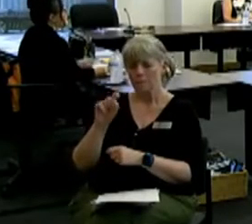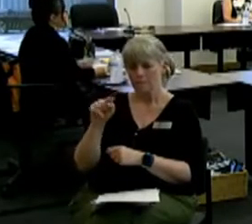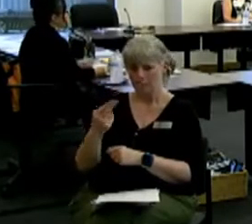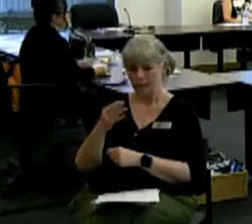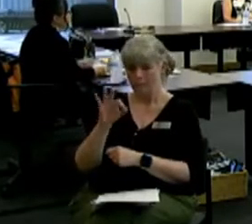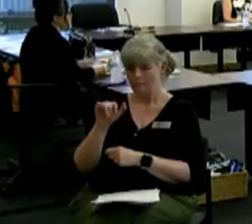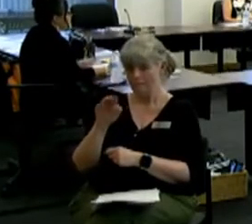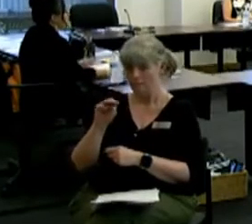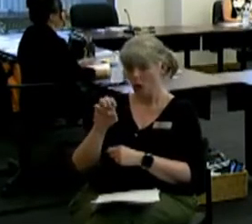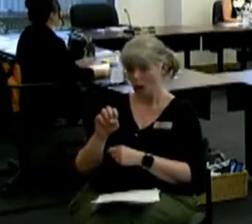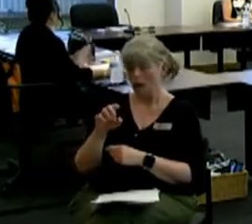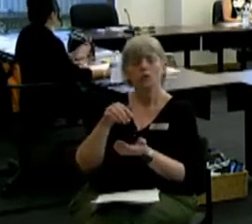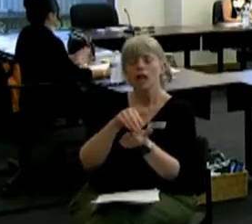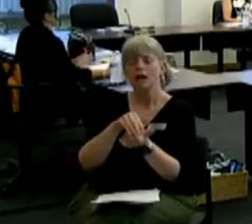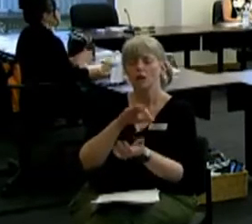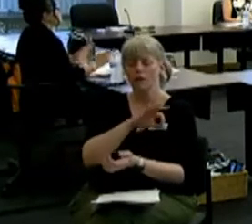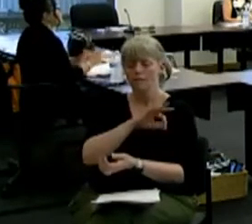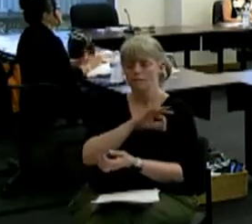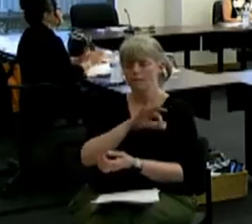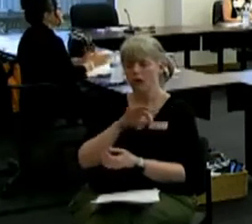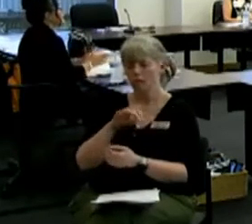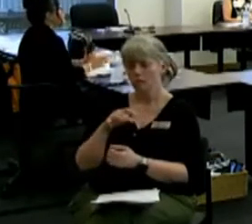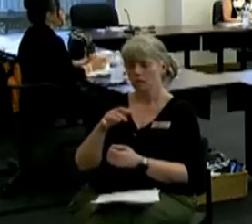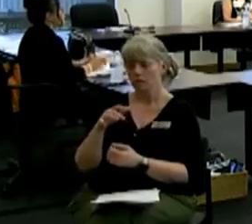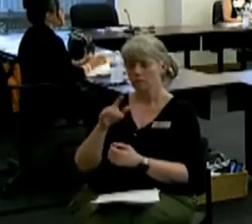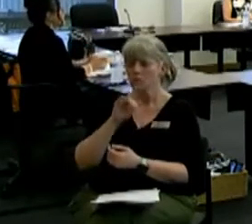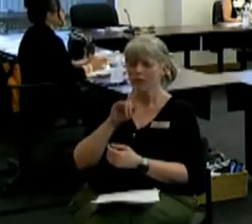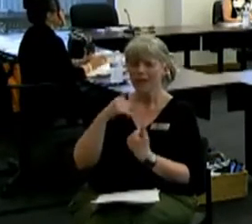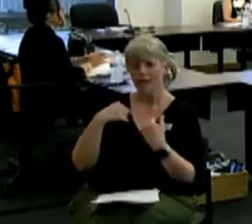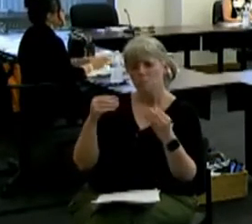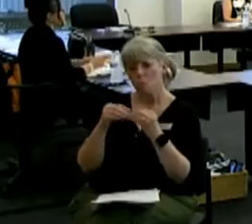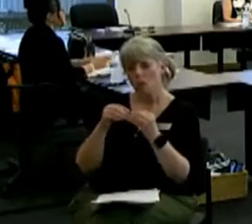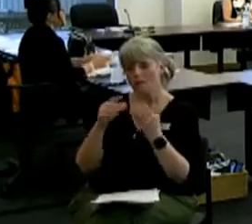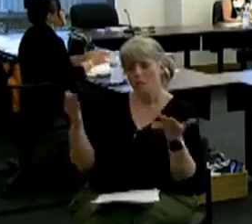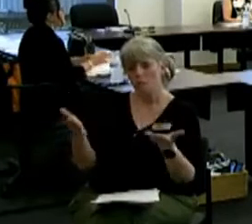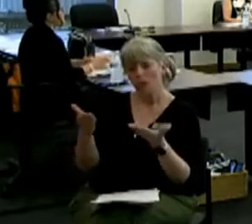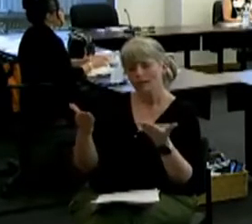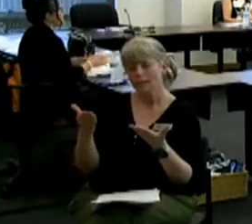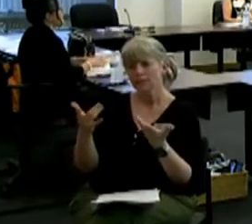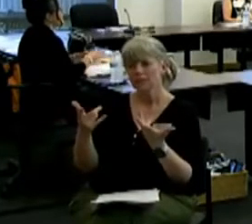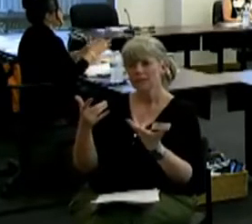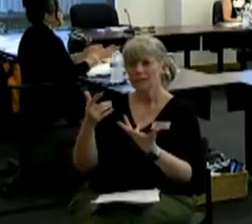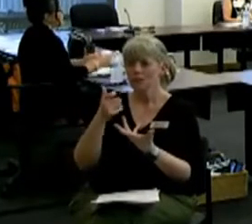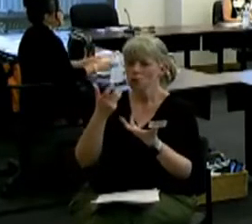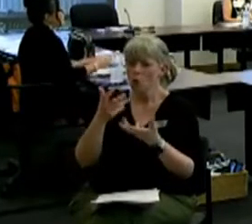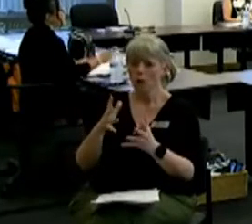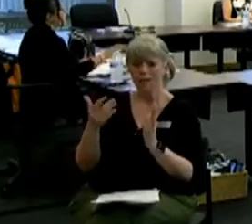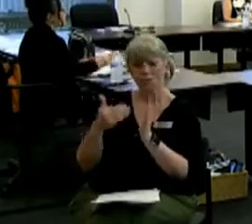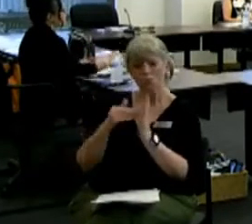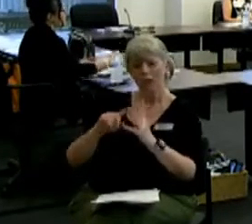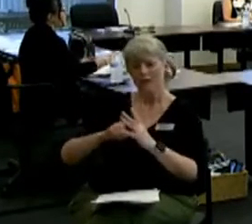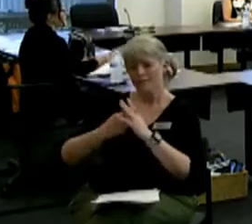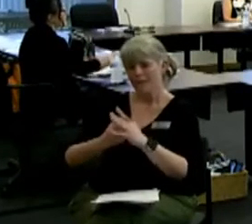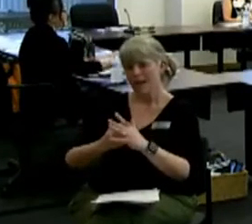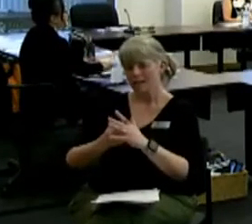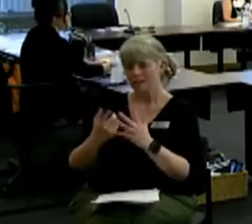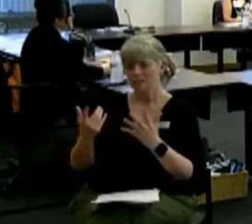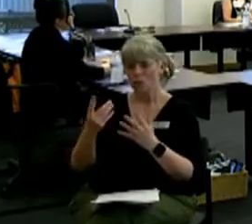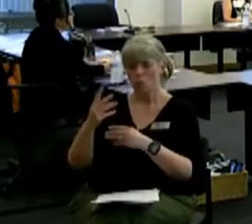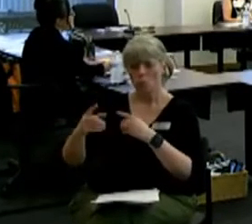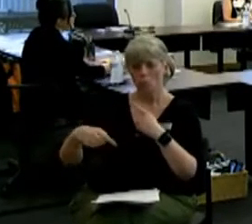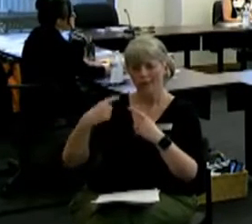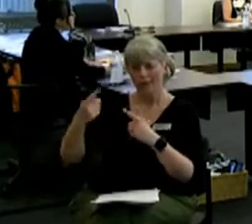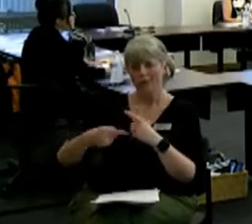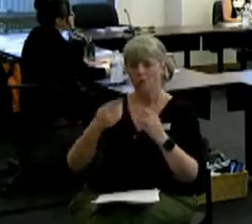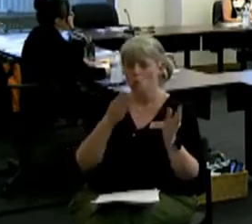and the president to really have more of a presence in. You don't want to reinvent the wheel. You organize the